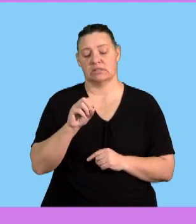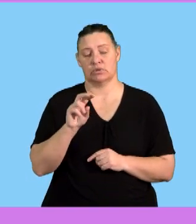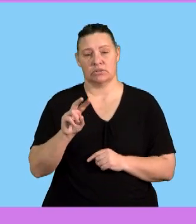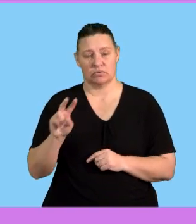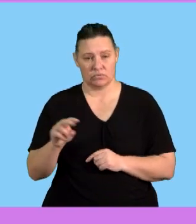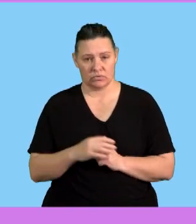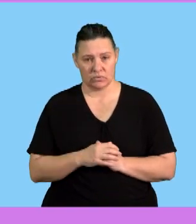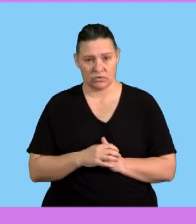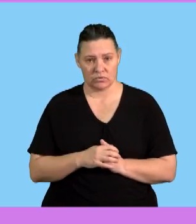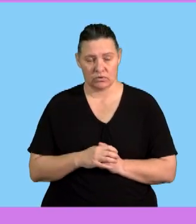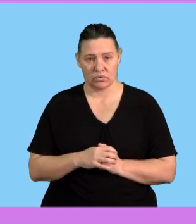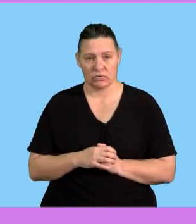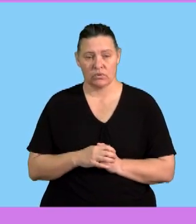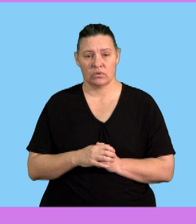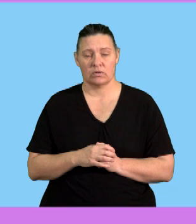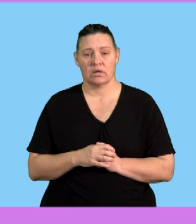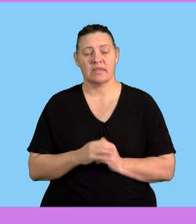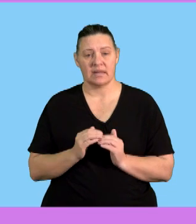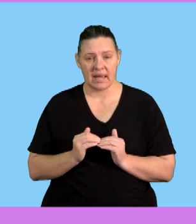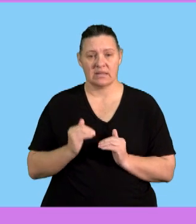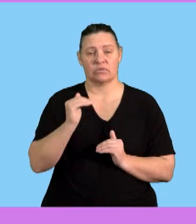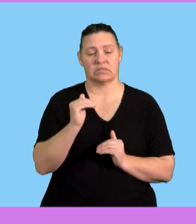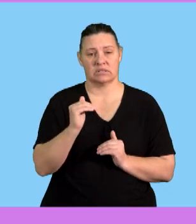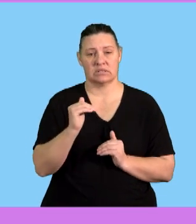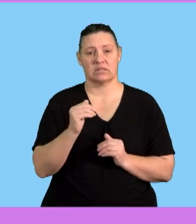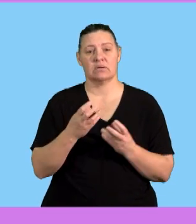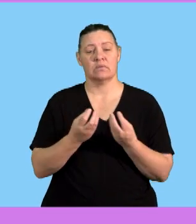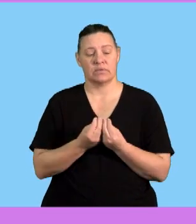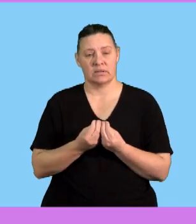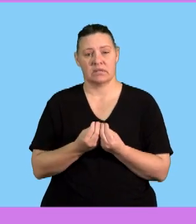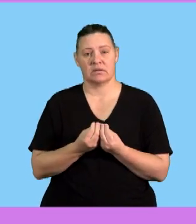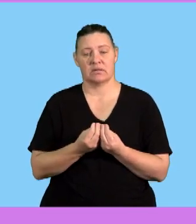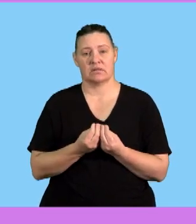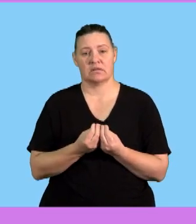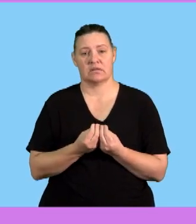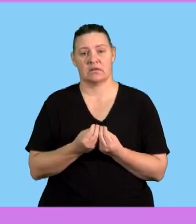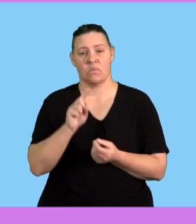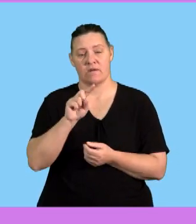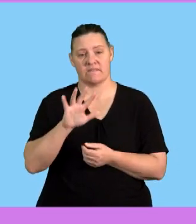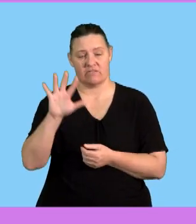2022 and then increase it with 15%.